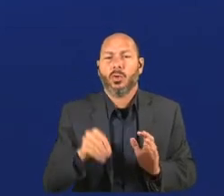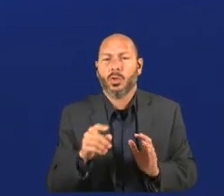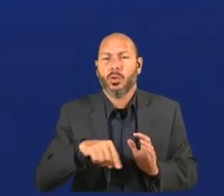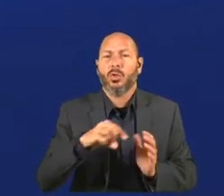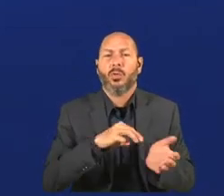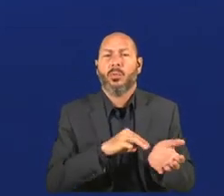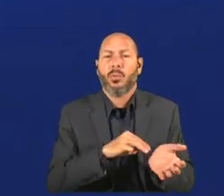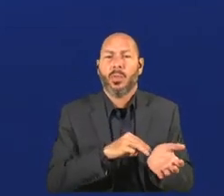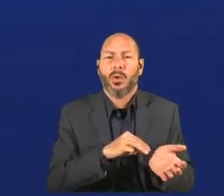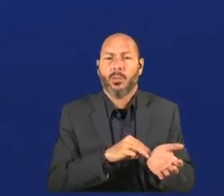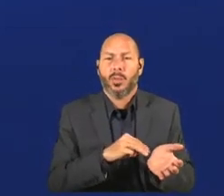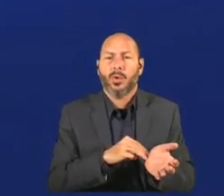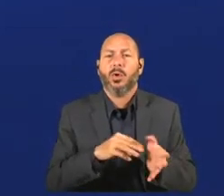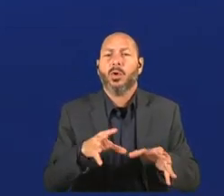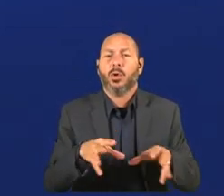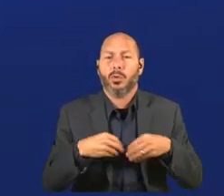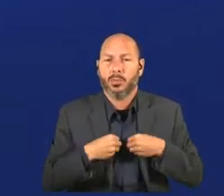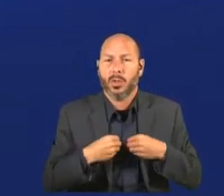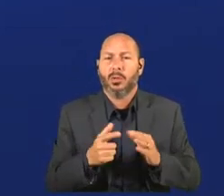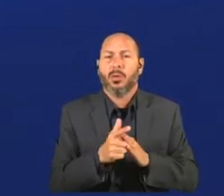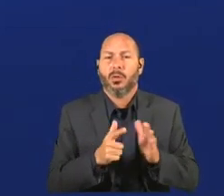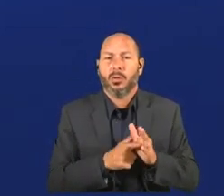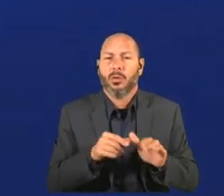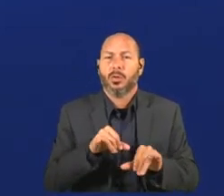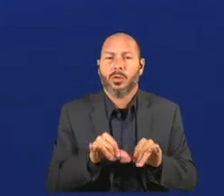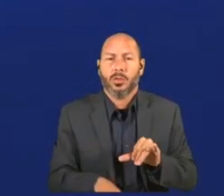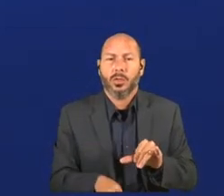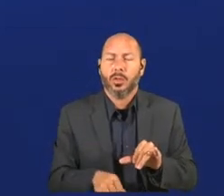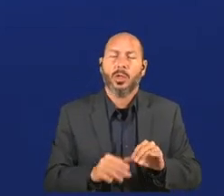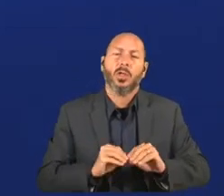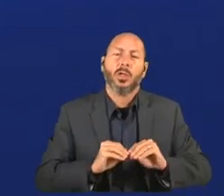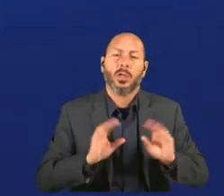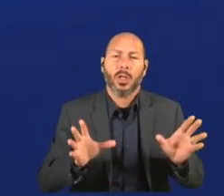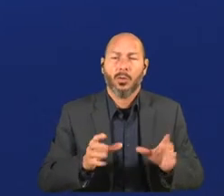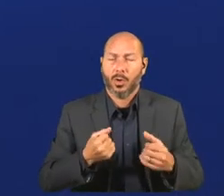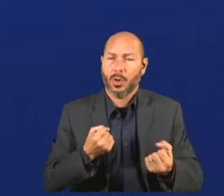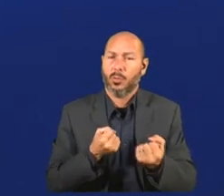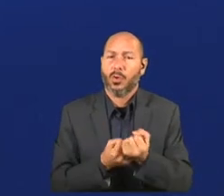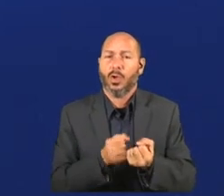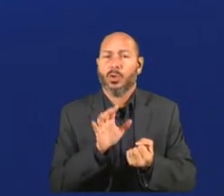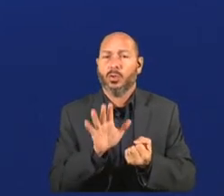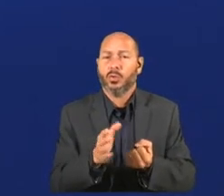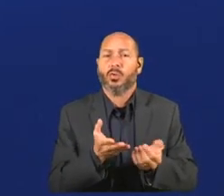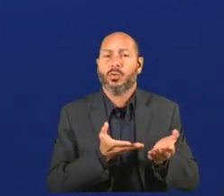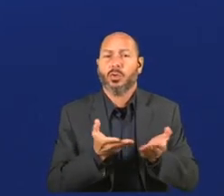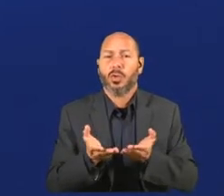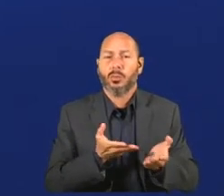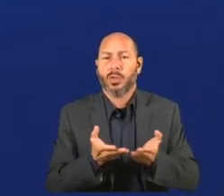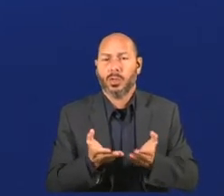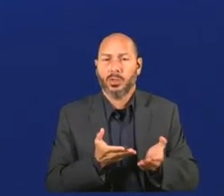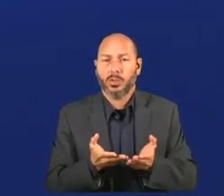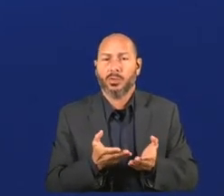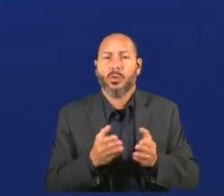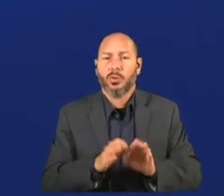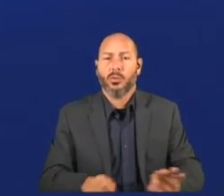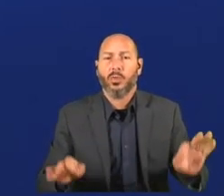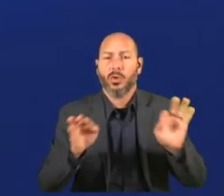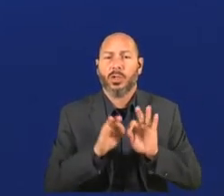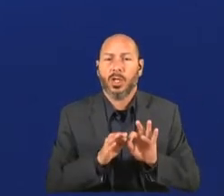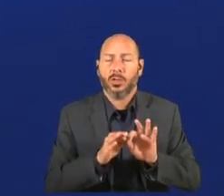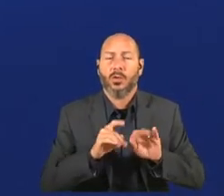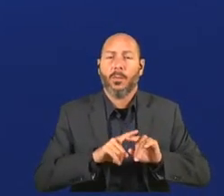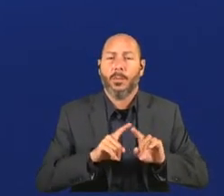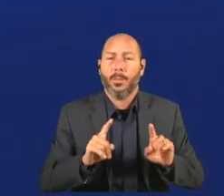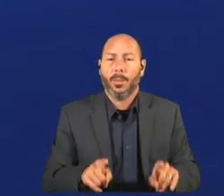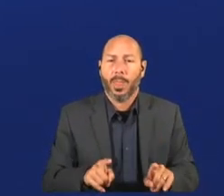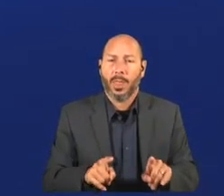the law, incentive law, were already in Puerto Rico. So obviously it supported their practice, but it didn't have the effect of necessarily of the bringing